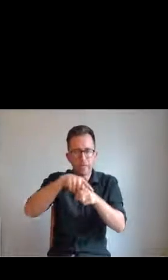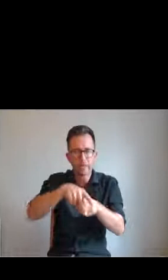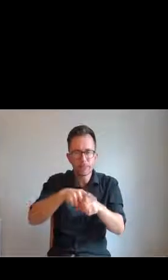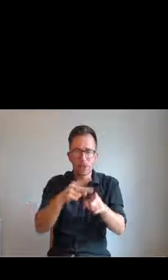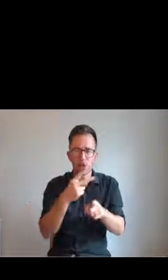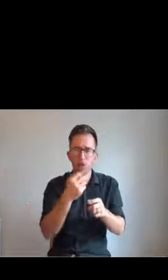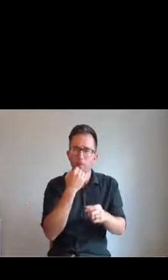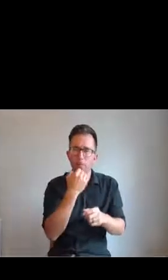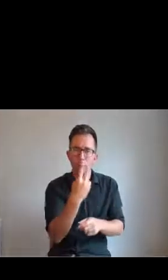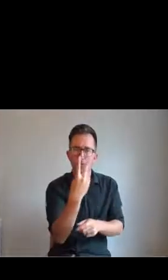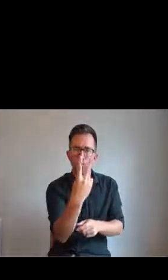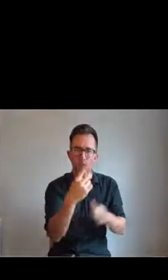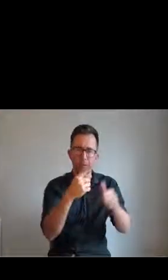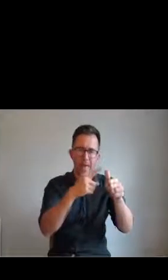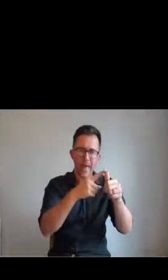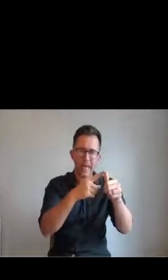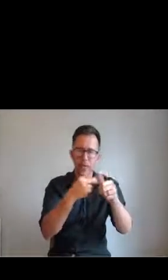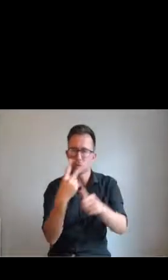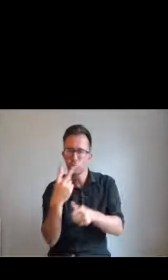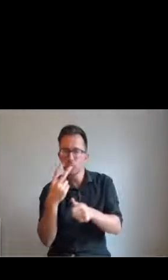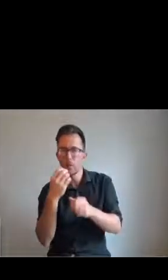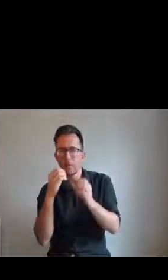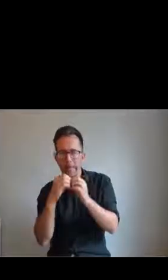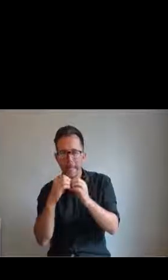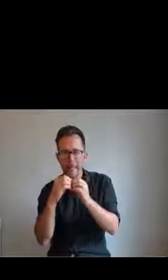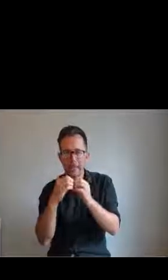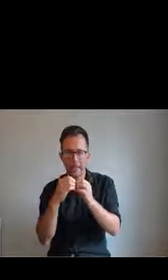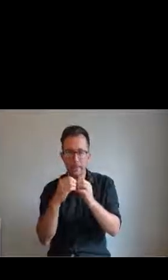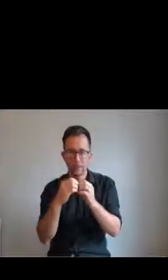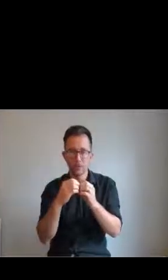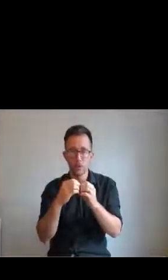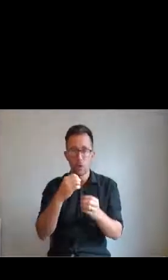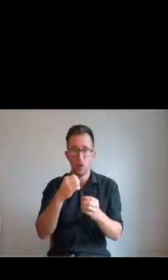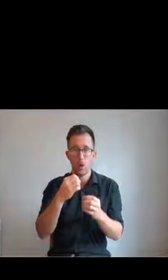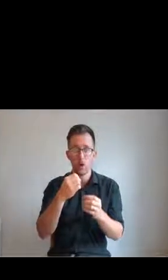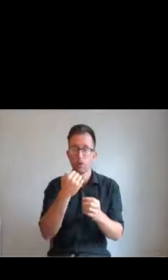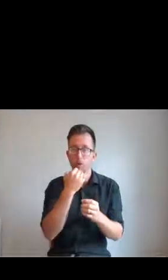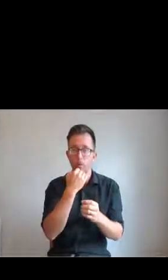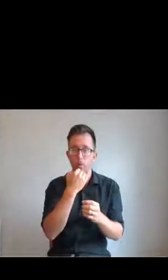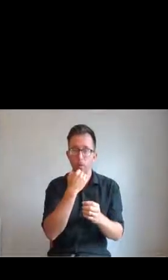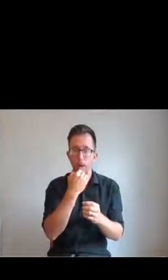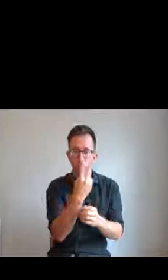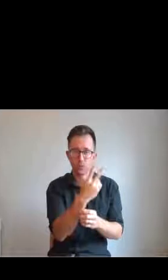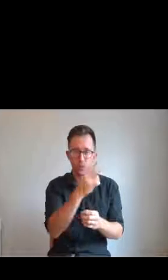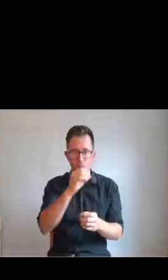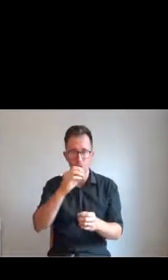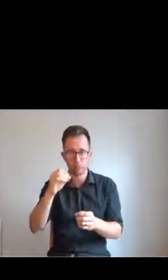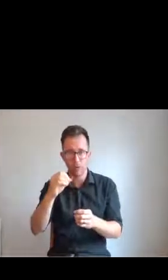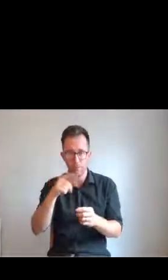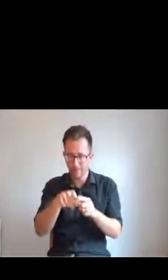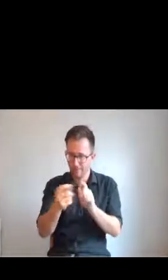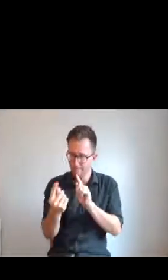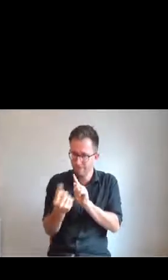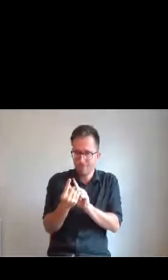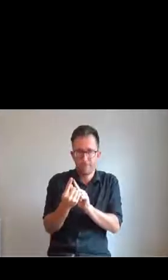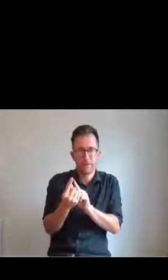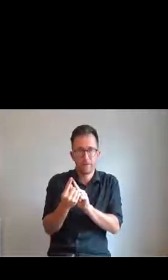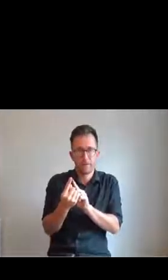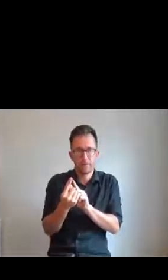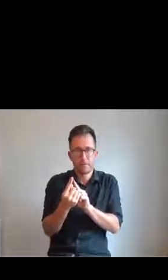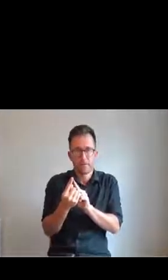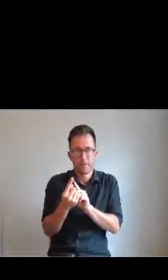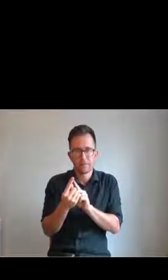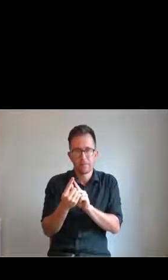image. The path closest to us is footpath 200, and the path furthest east, closest